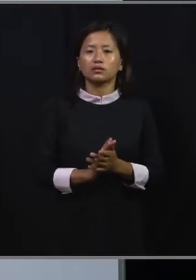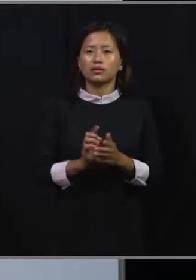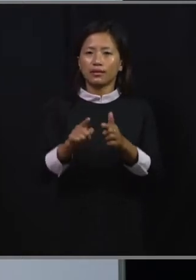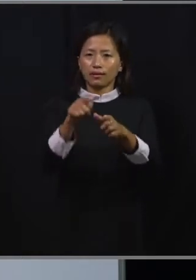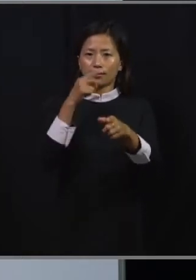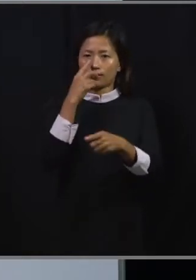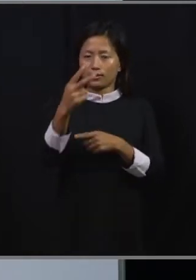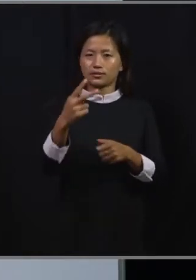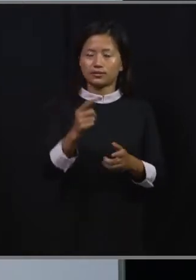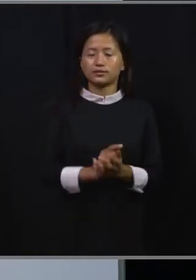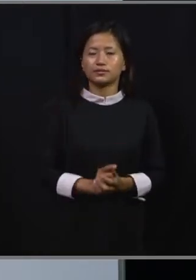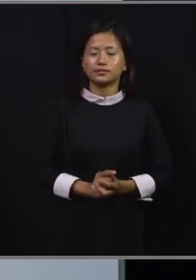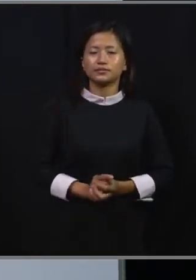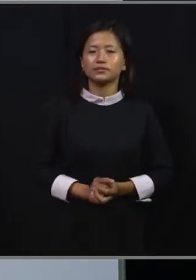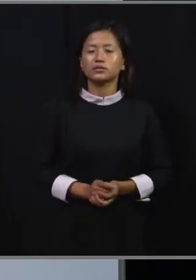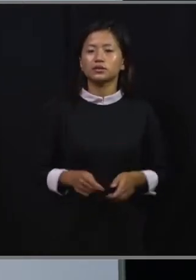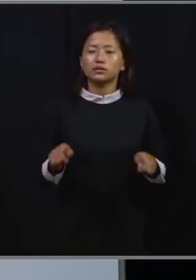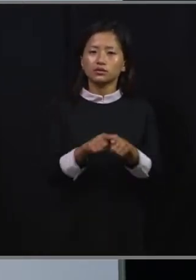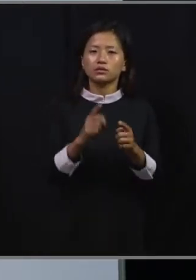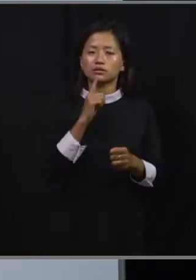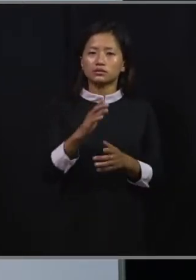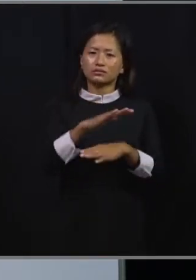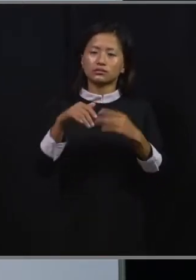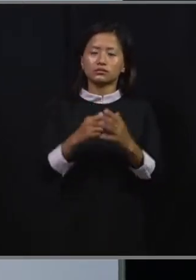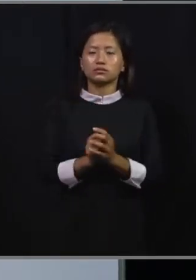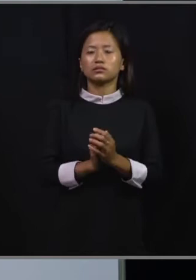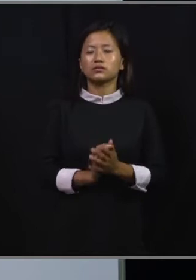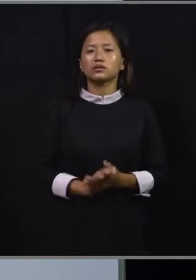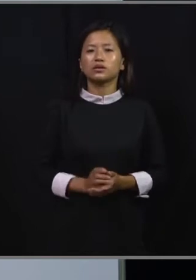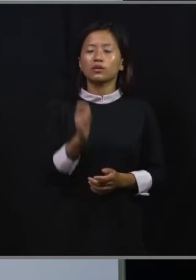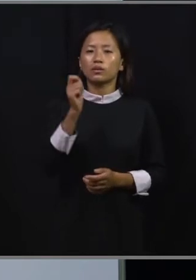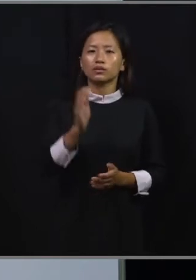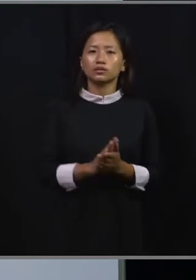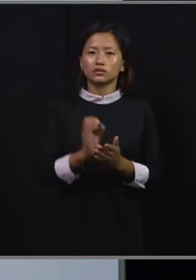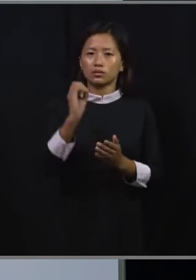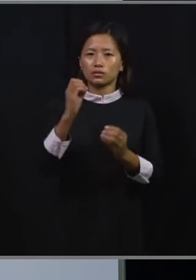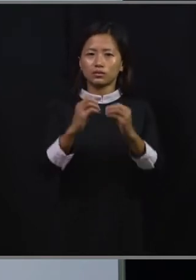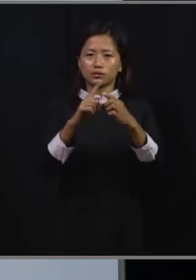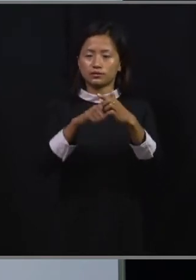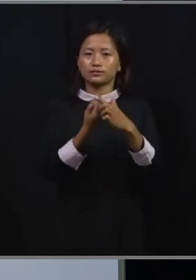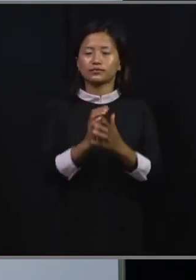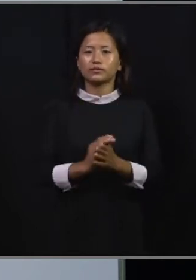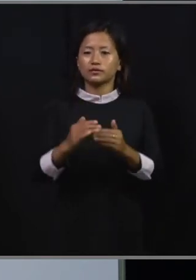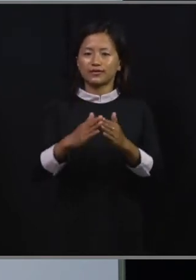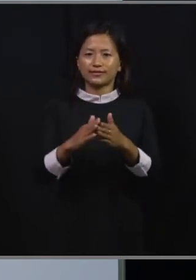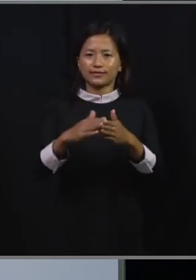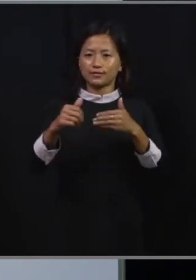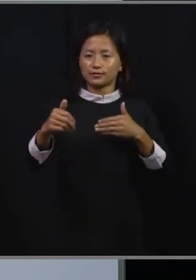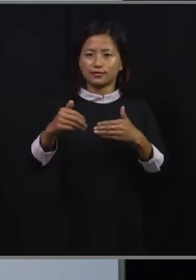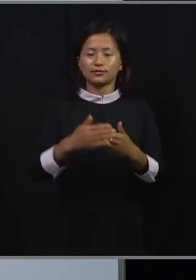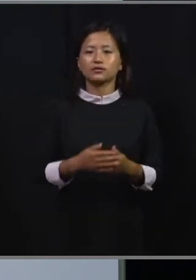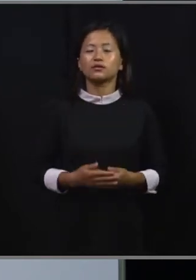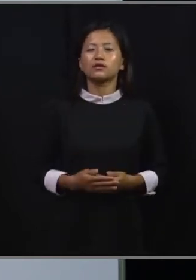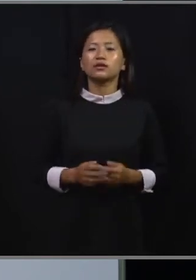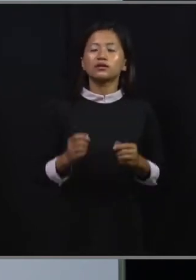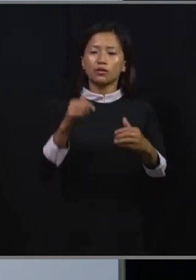lens. For the eye lens, see, as I already told you, right, this A dash B dash is working as object. So distance of this A dash B dash from the